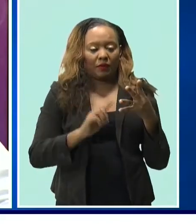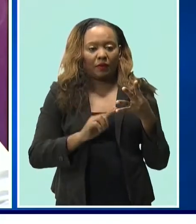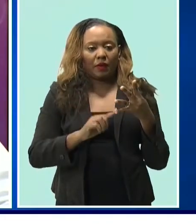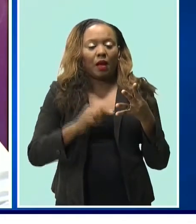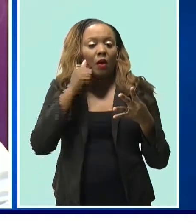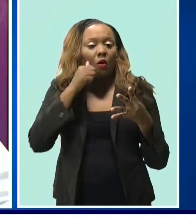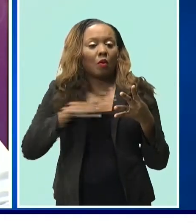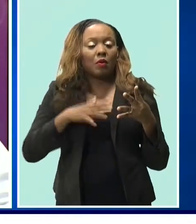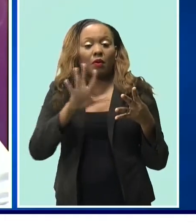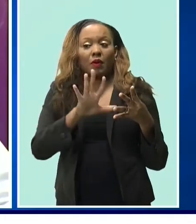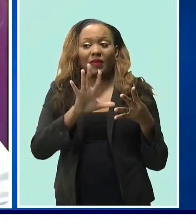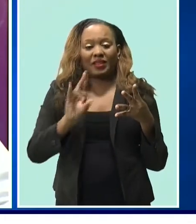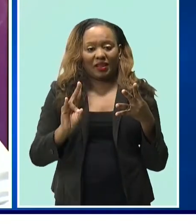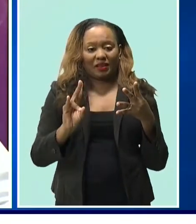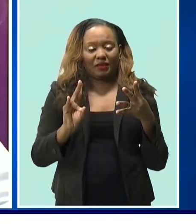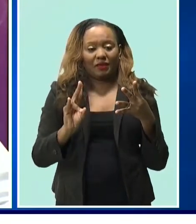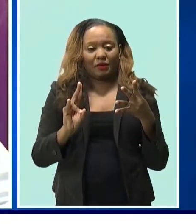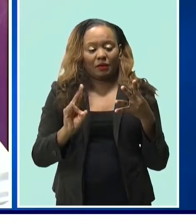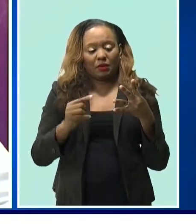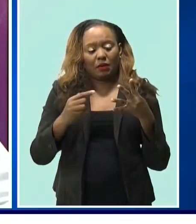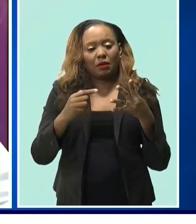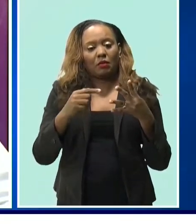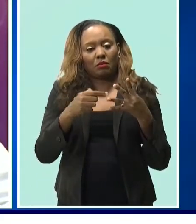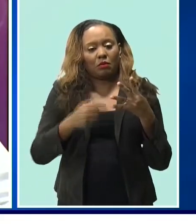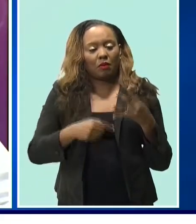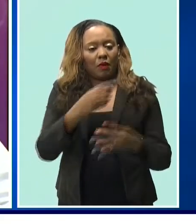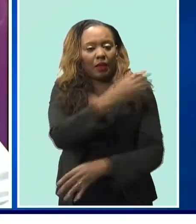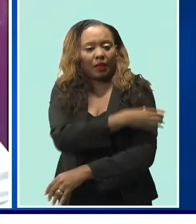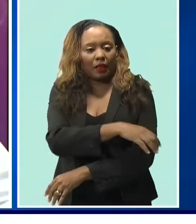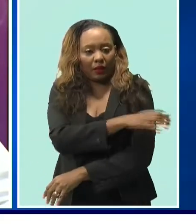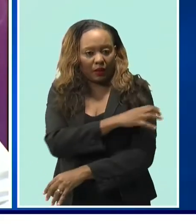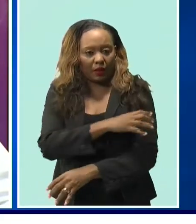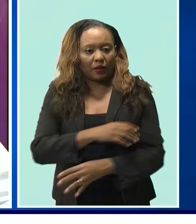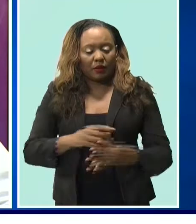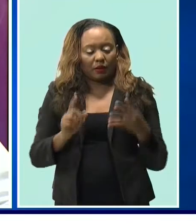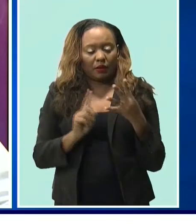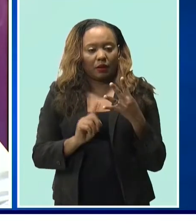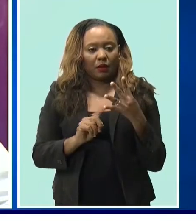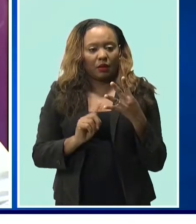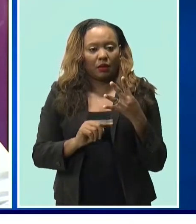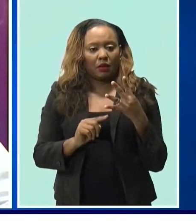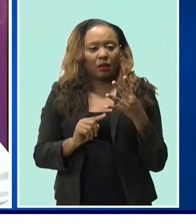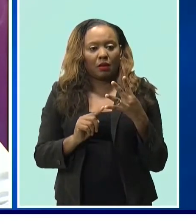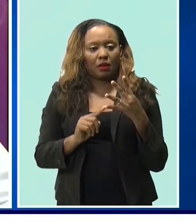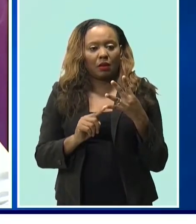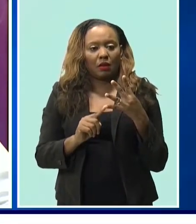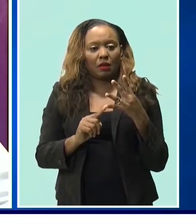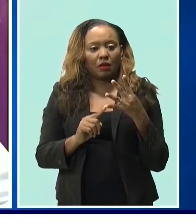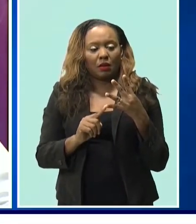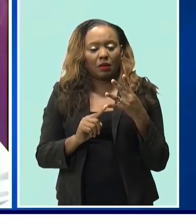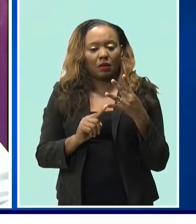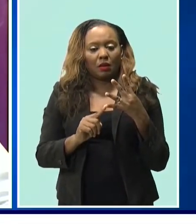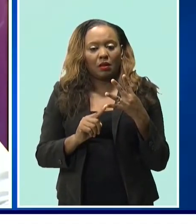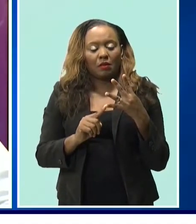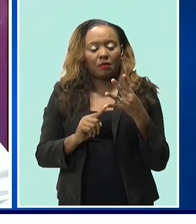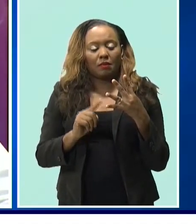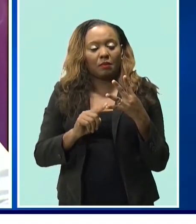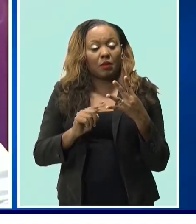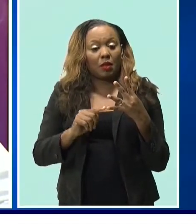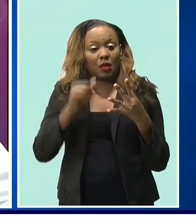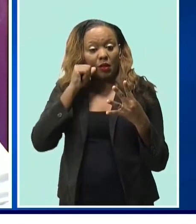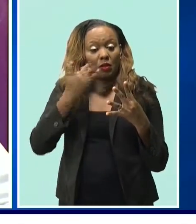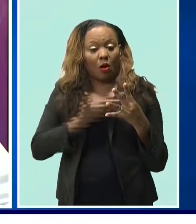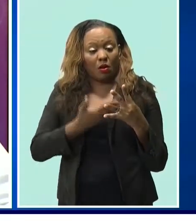57-year-old female, both presented at one of the polyclinics. The 57-year-old female is the daughter of the 95-year-old male.